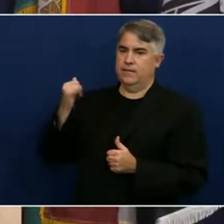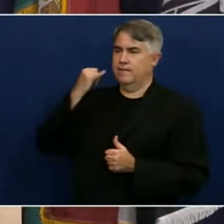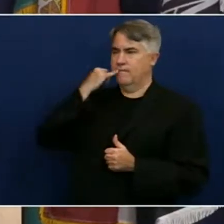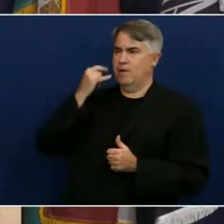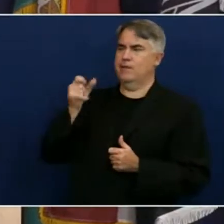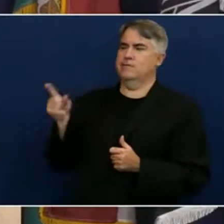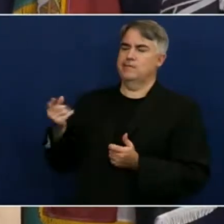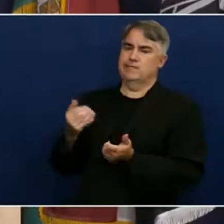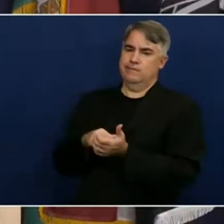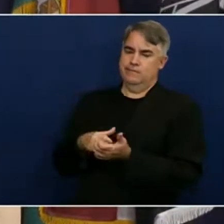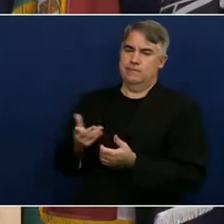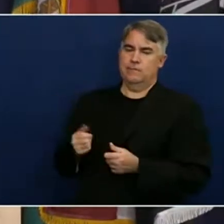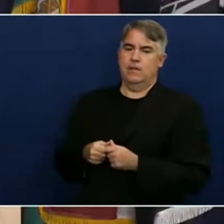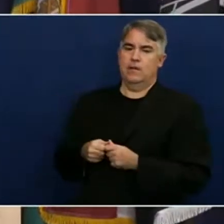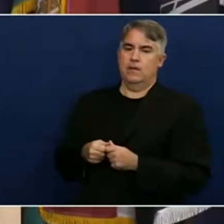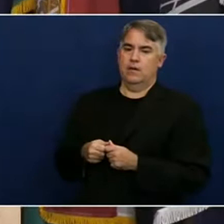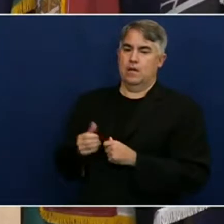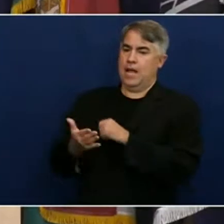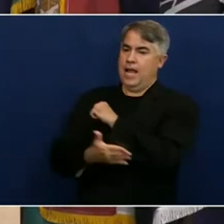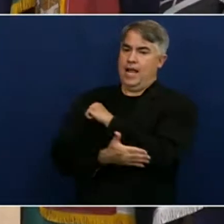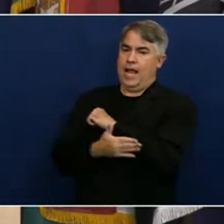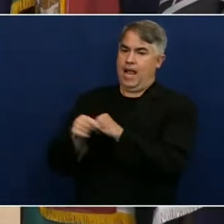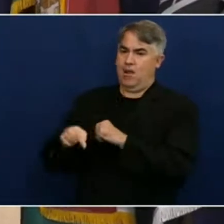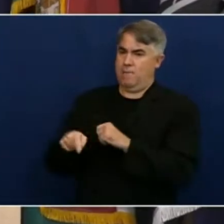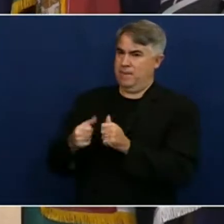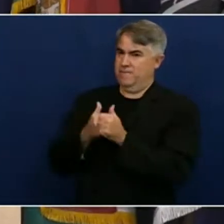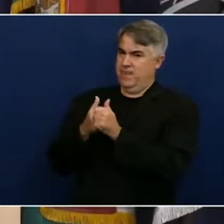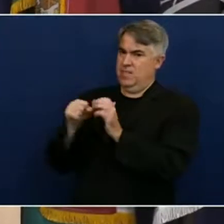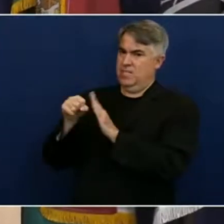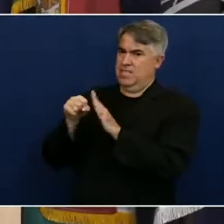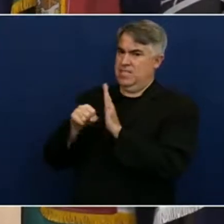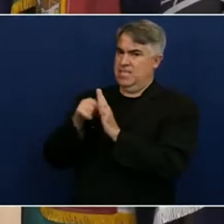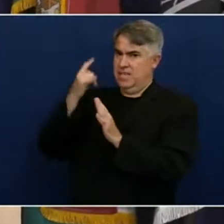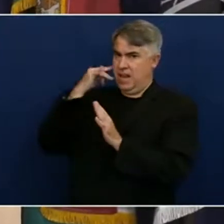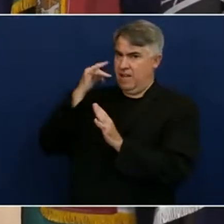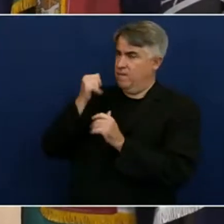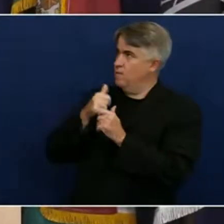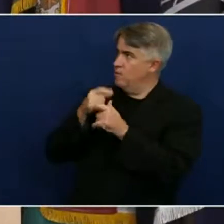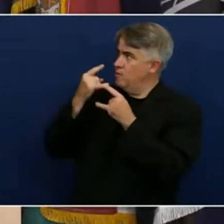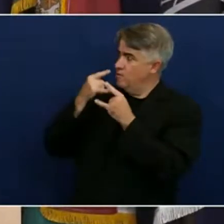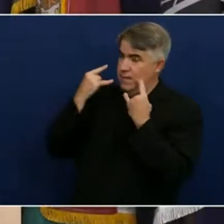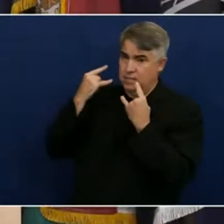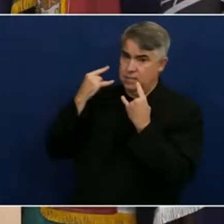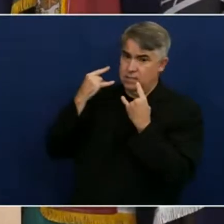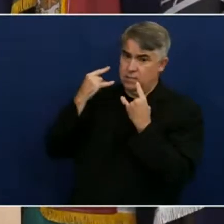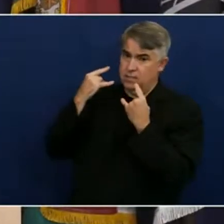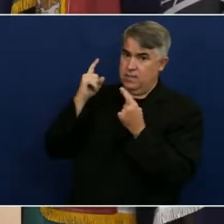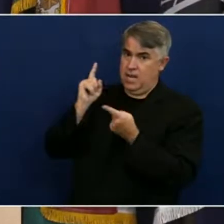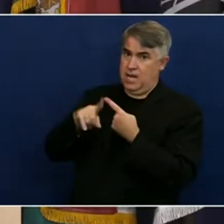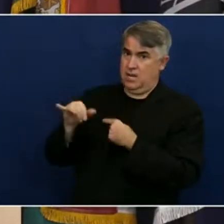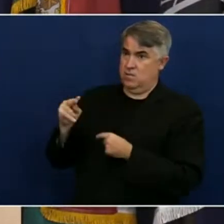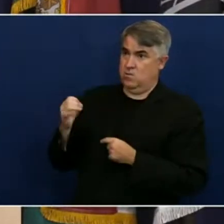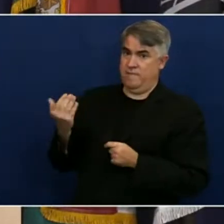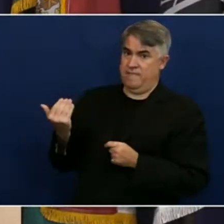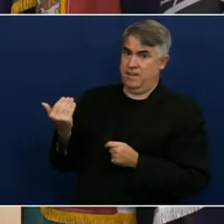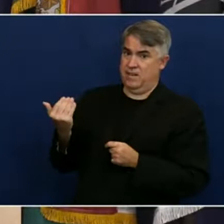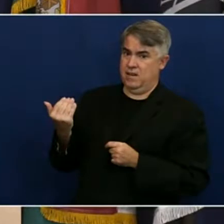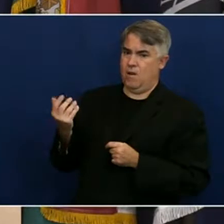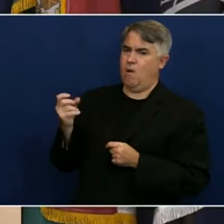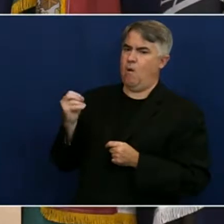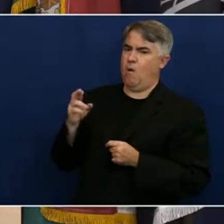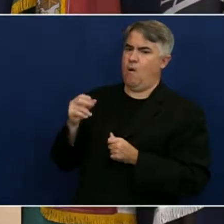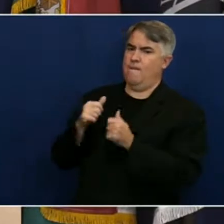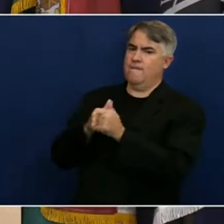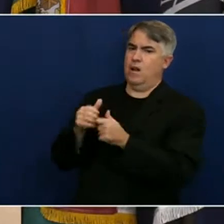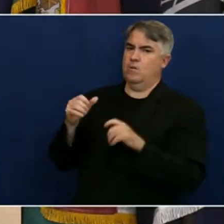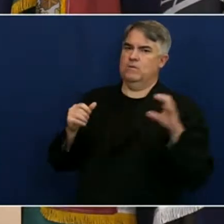does the county have to follow the state's decision to mandate masks until June 15th, or could it have chosen to go with the CDC suggestion that